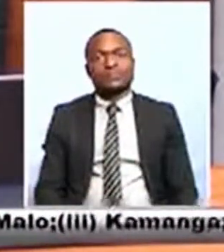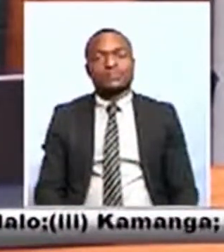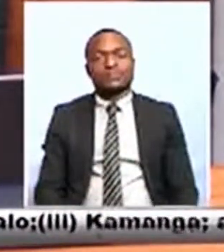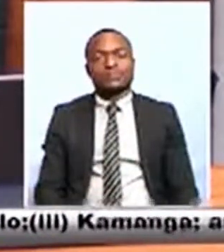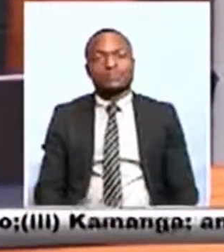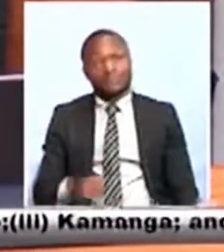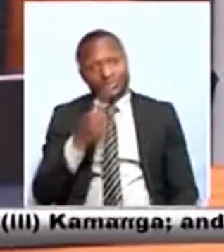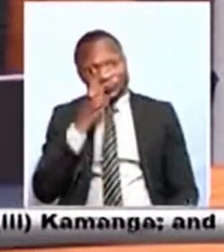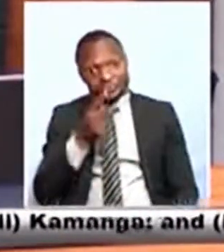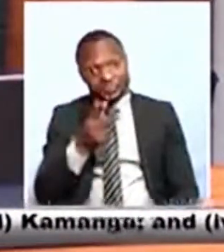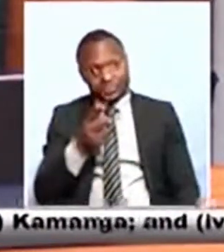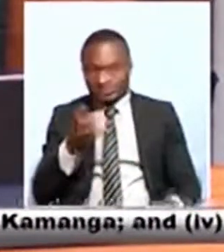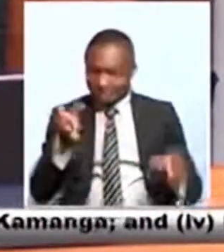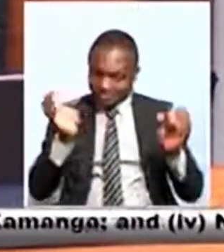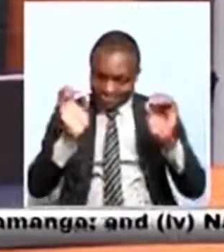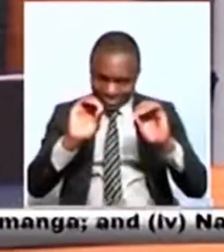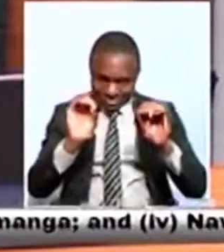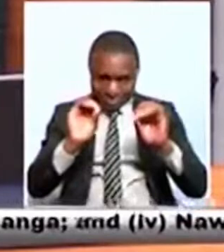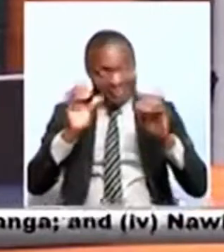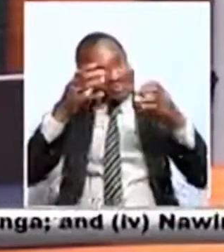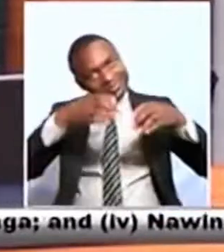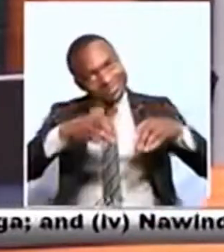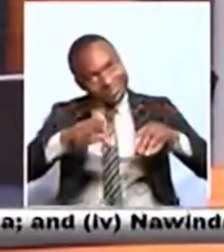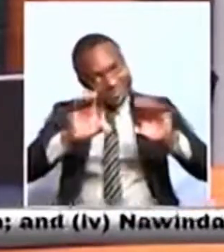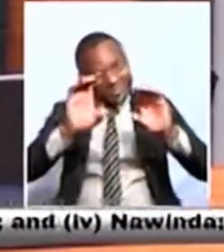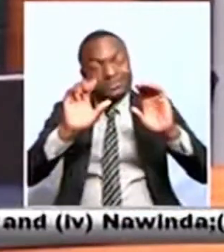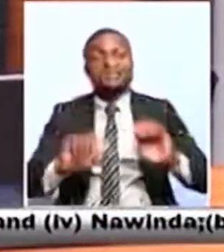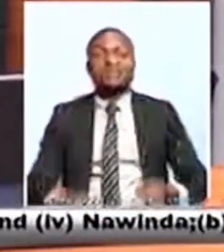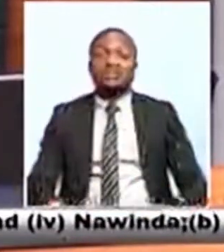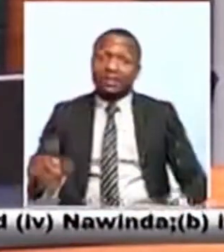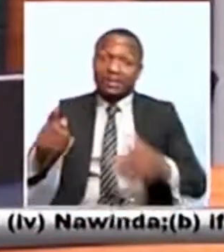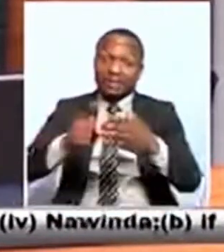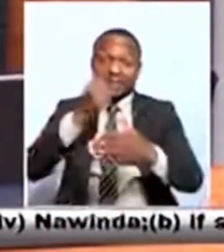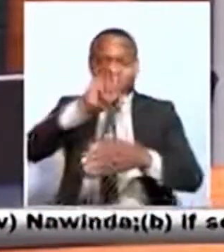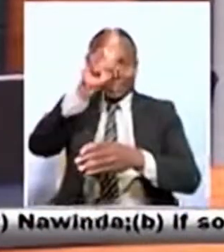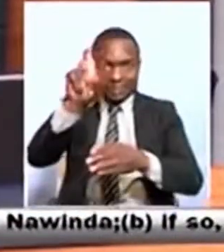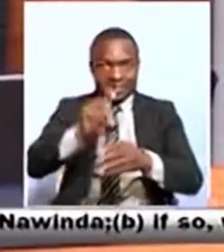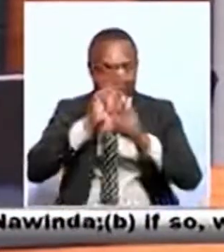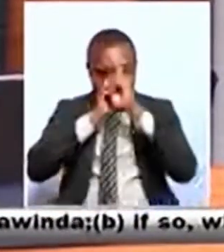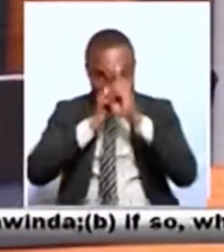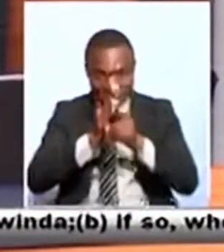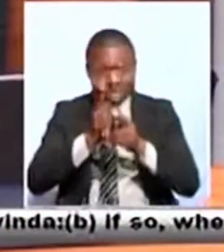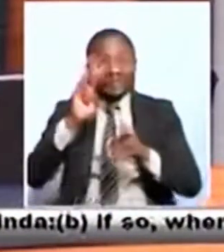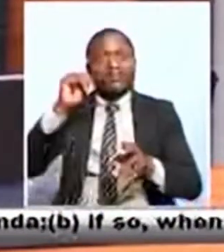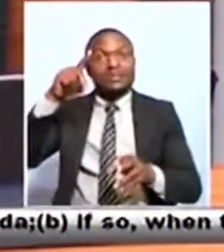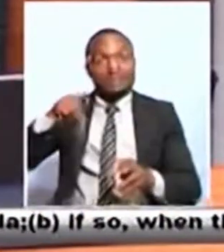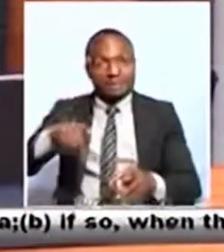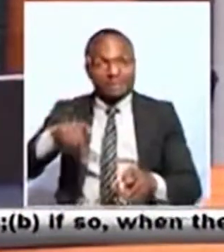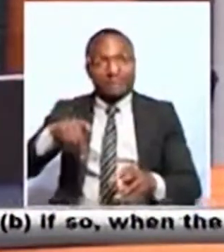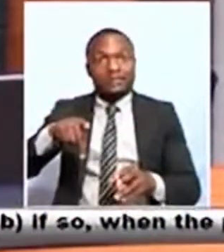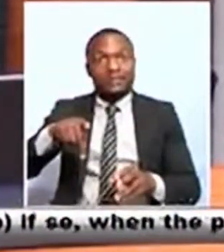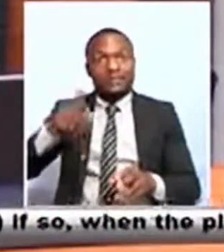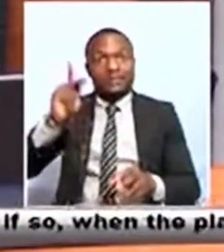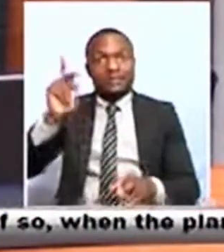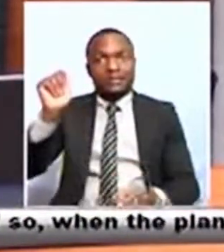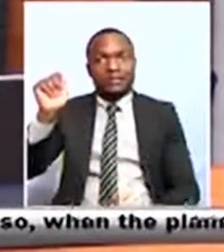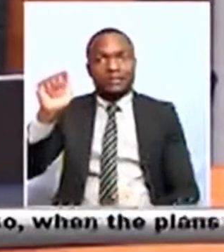I see none. We make progress. Next questions, the Honorable Member for Kalago